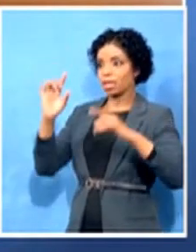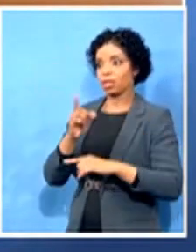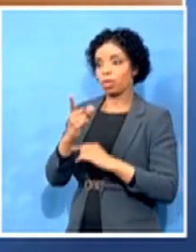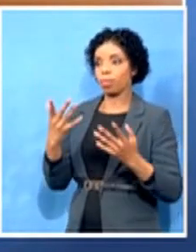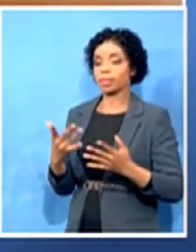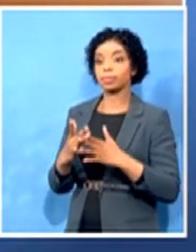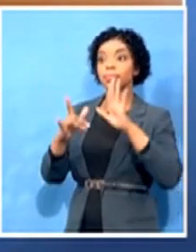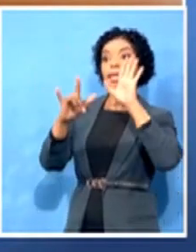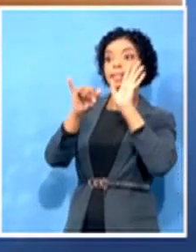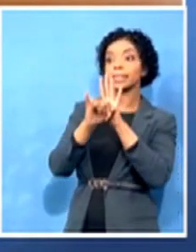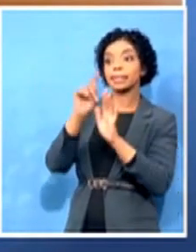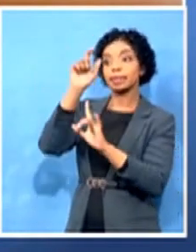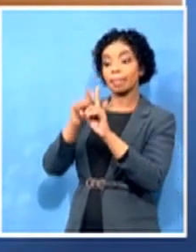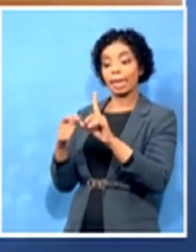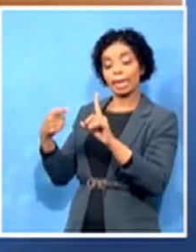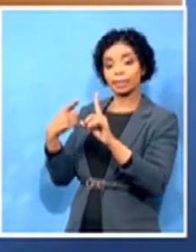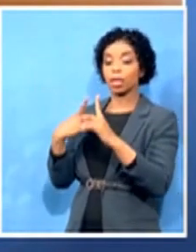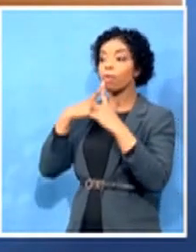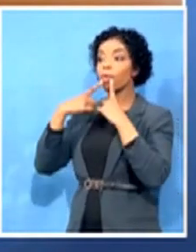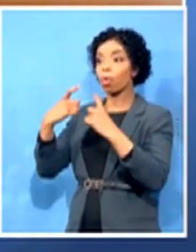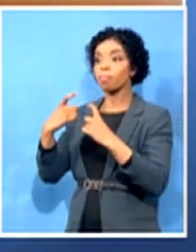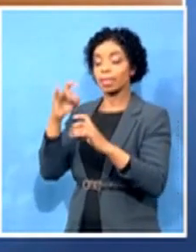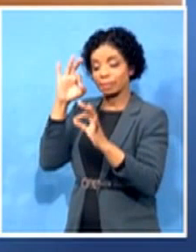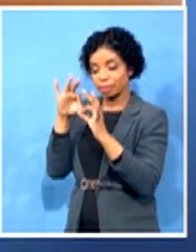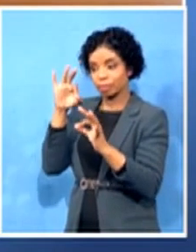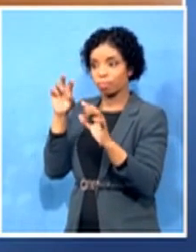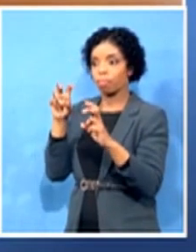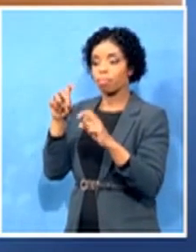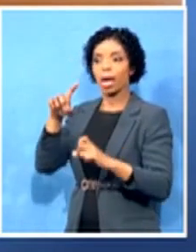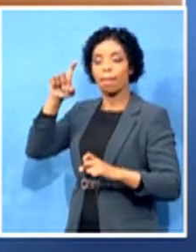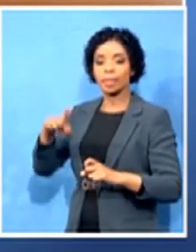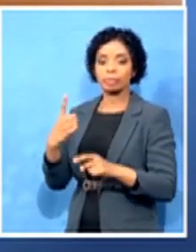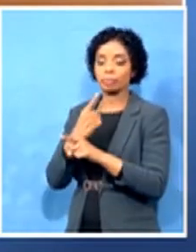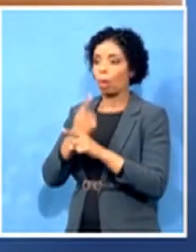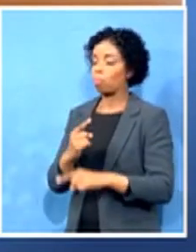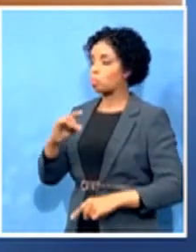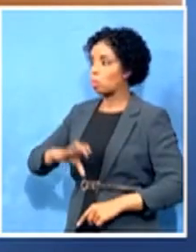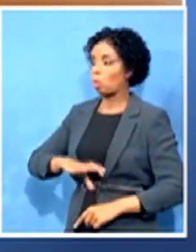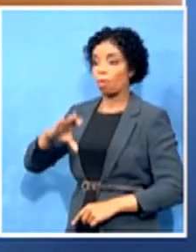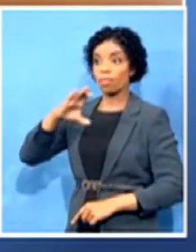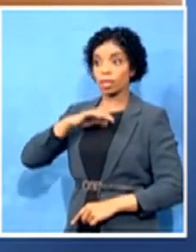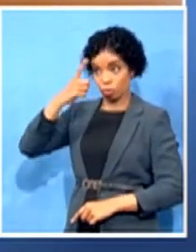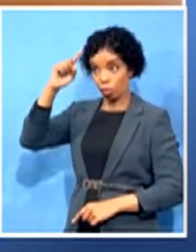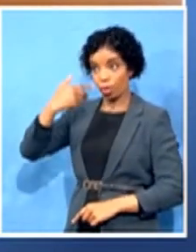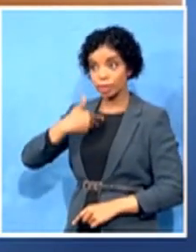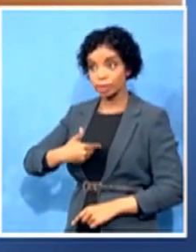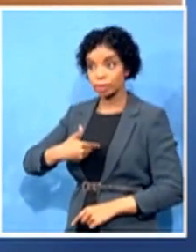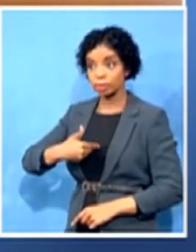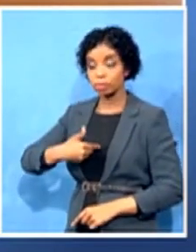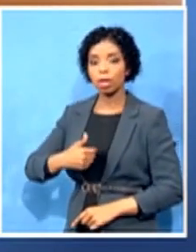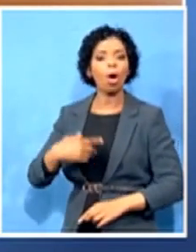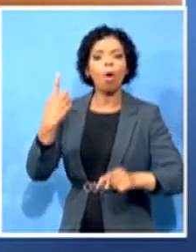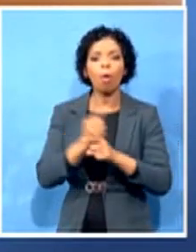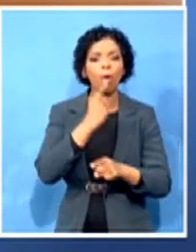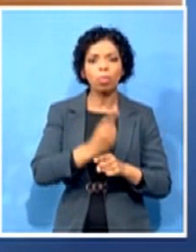must always be confidential, correct? Not always confidential. In a sexual matter, it depends on